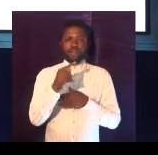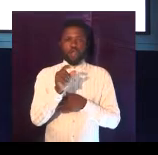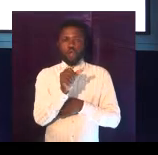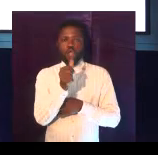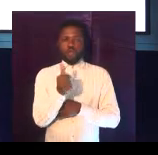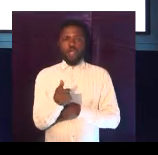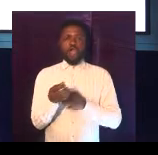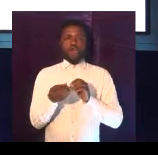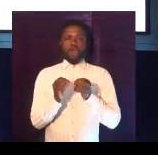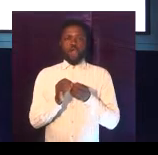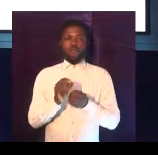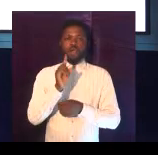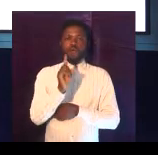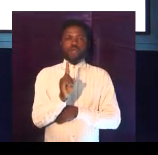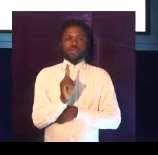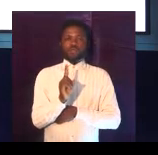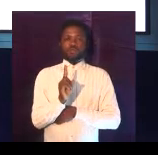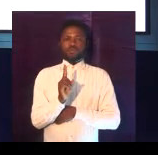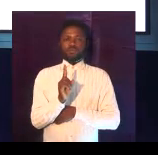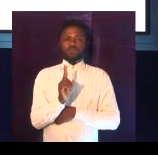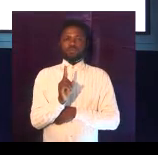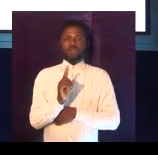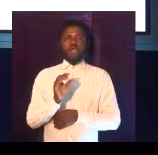other. Number 1,